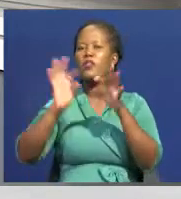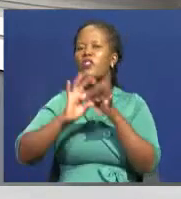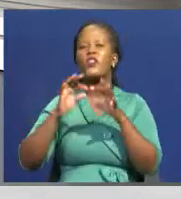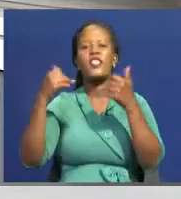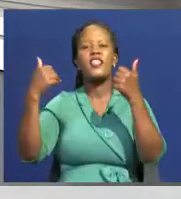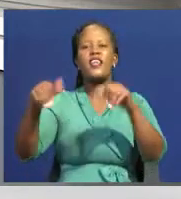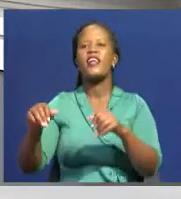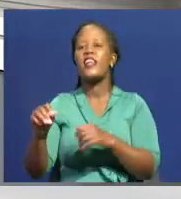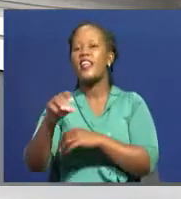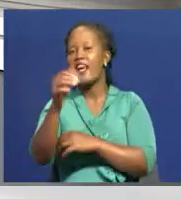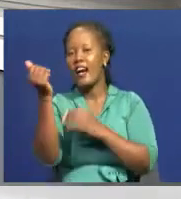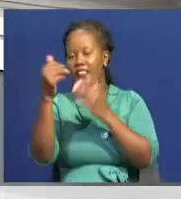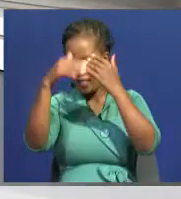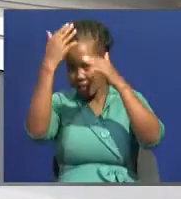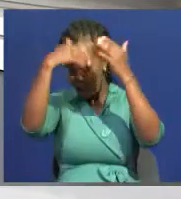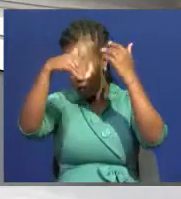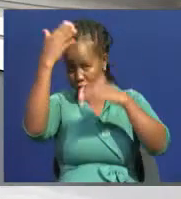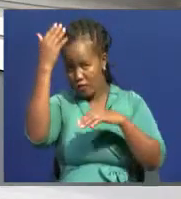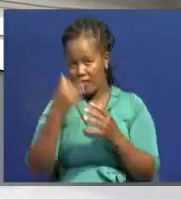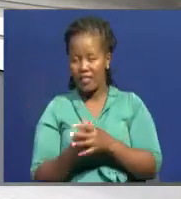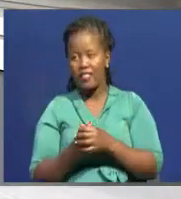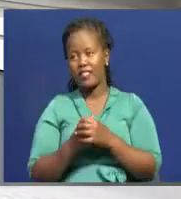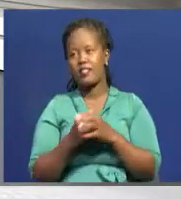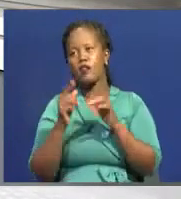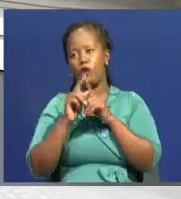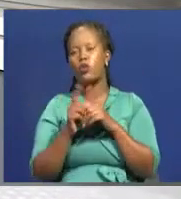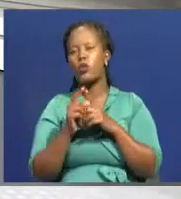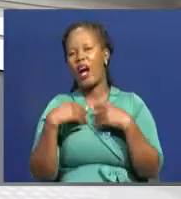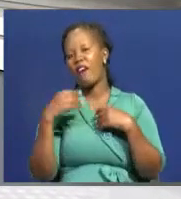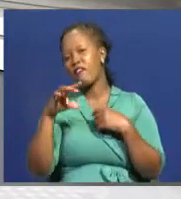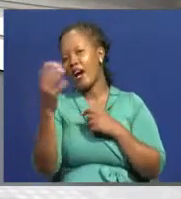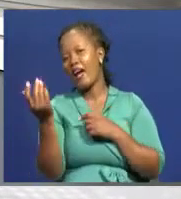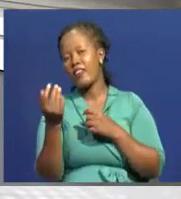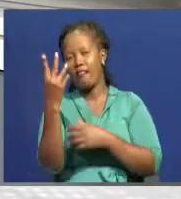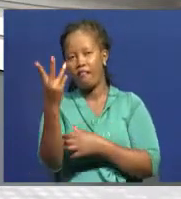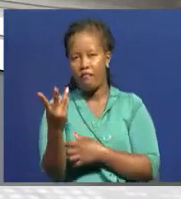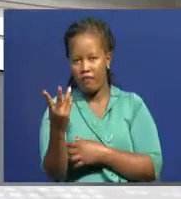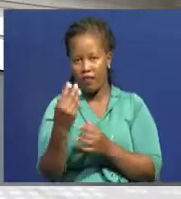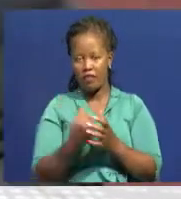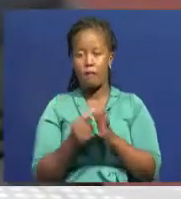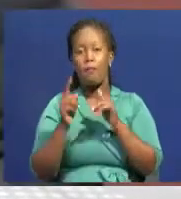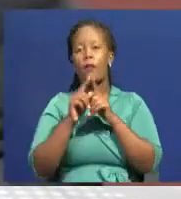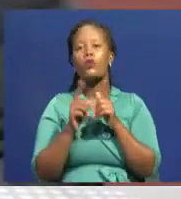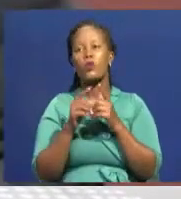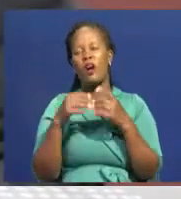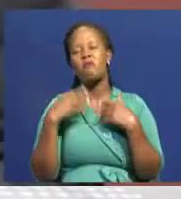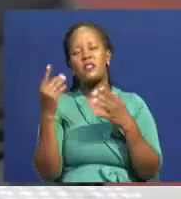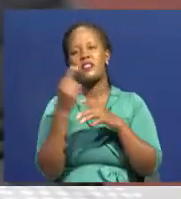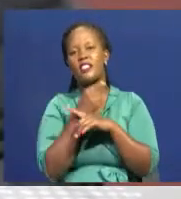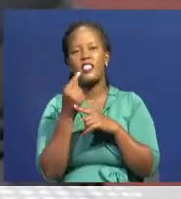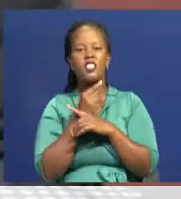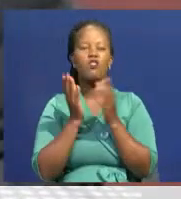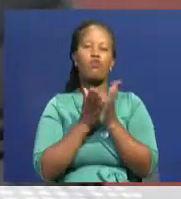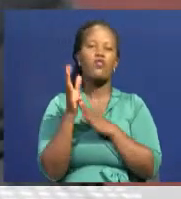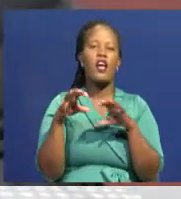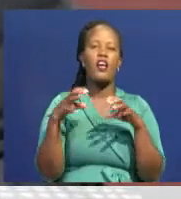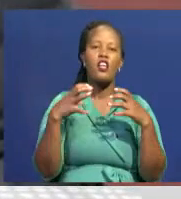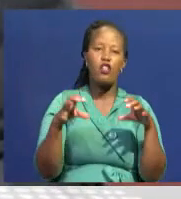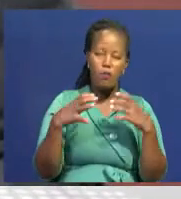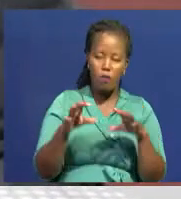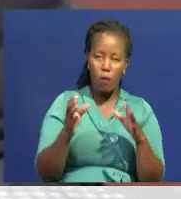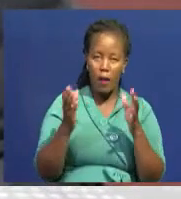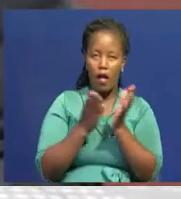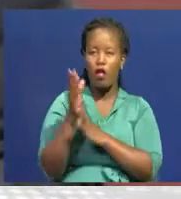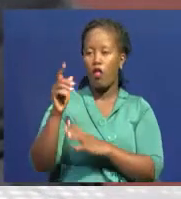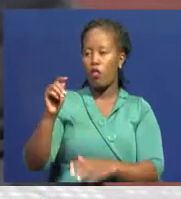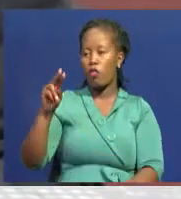I think we have 4 universities or 5 universities taking the same. We also have it at diploma level, given with the TVET.